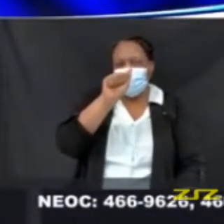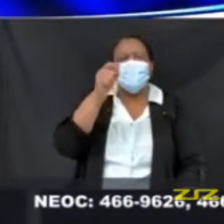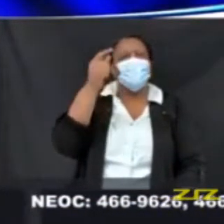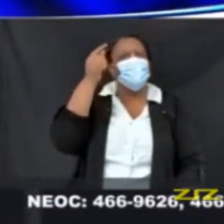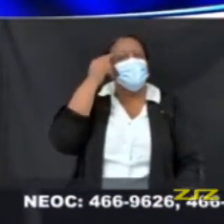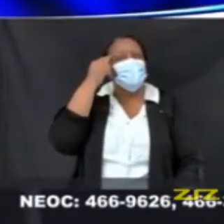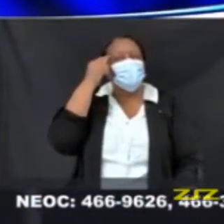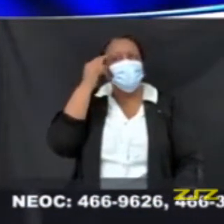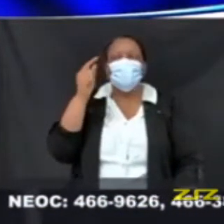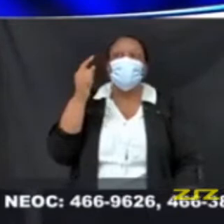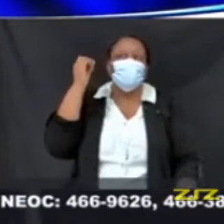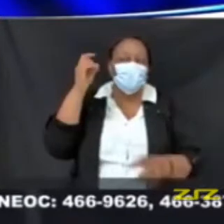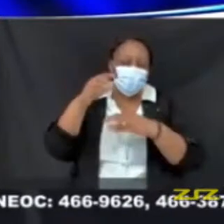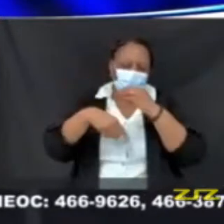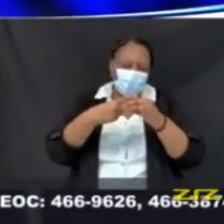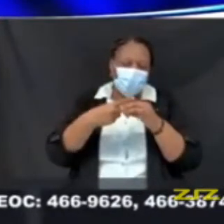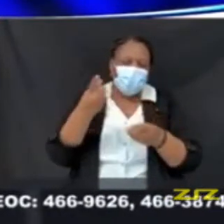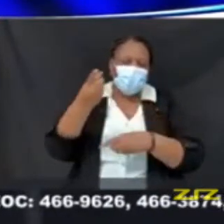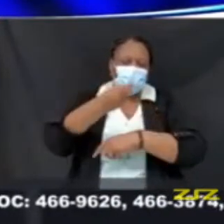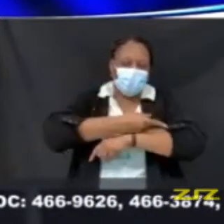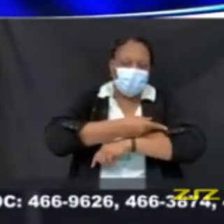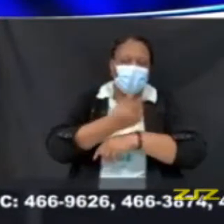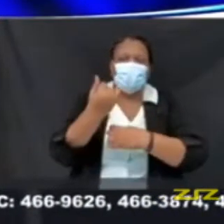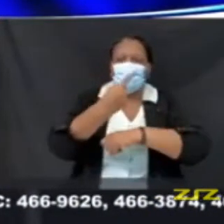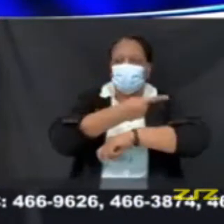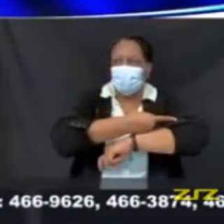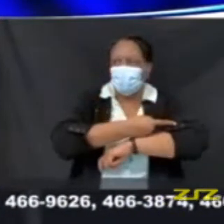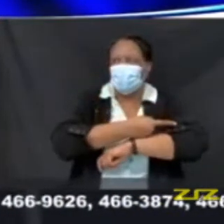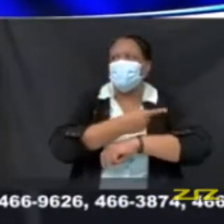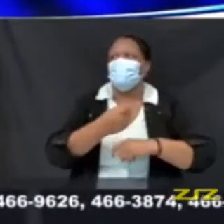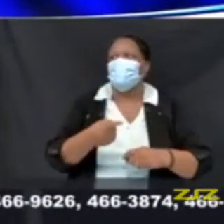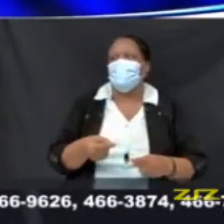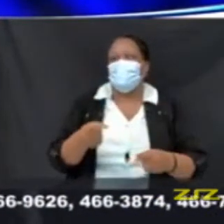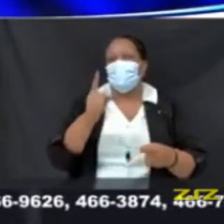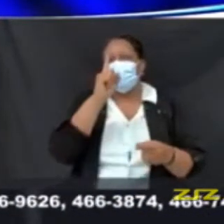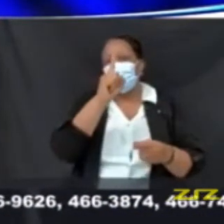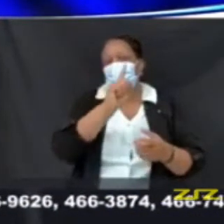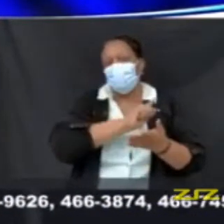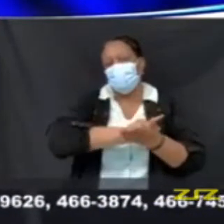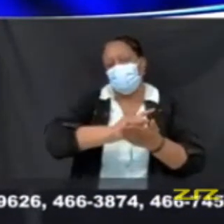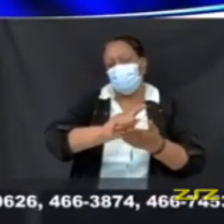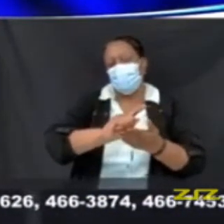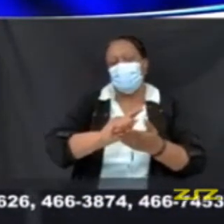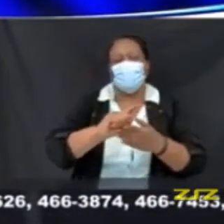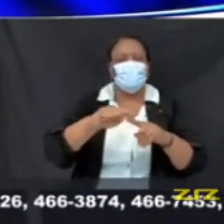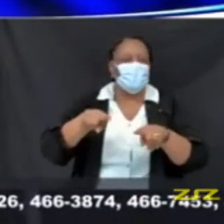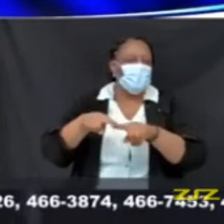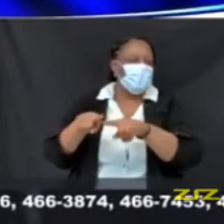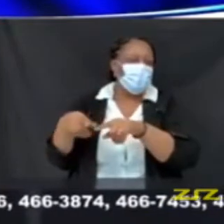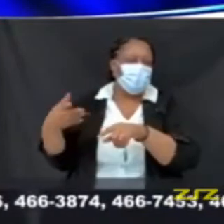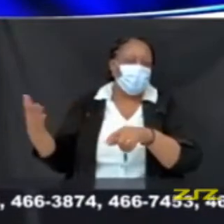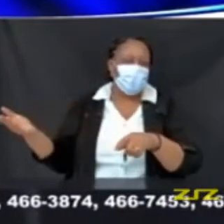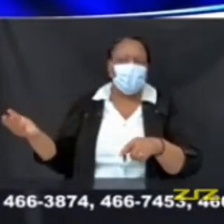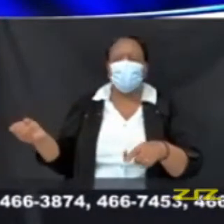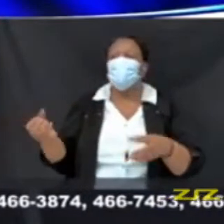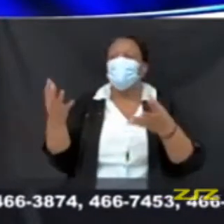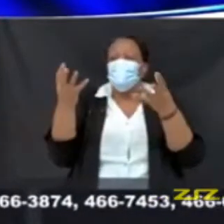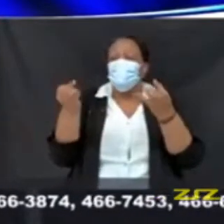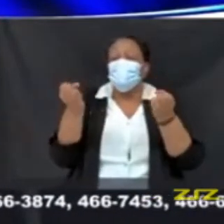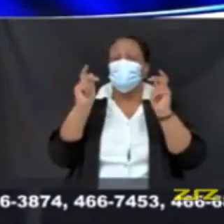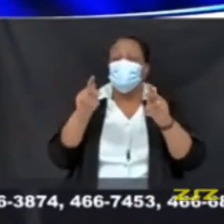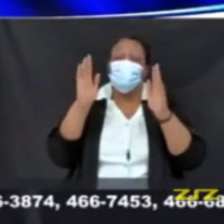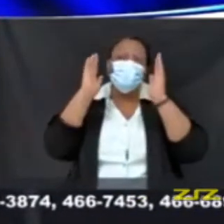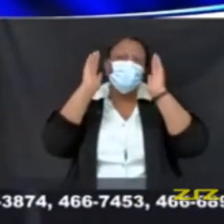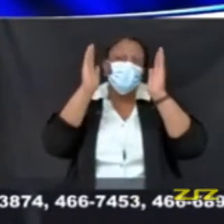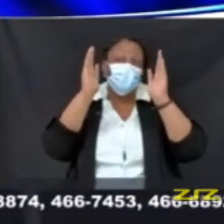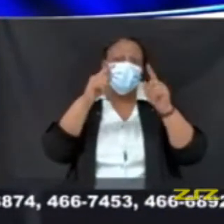for Disaster Risk Reduction 2021 via a week of activities designed to sensitize the public to the work of the